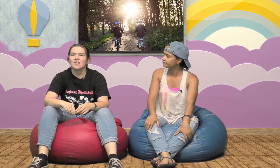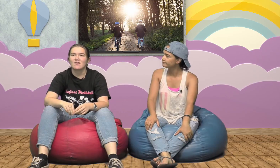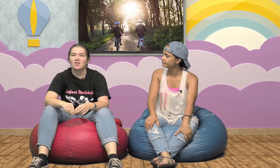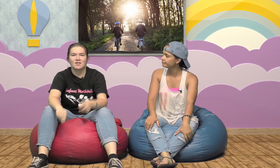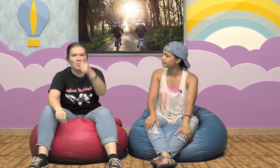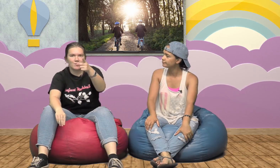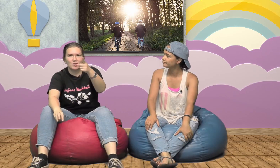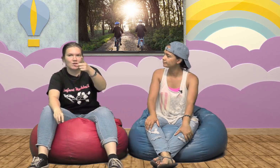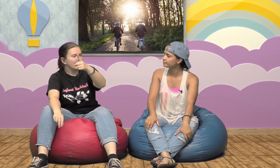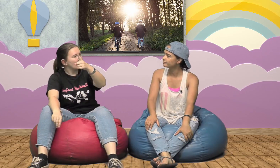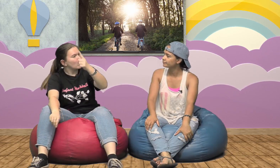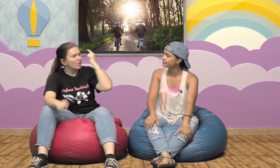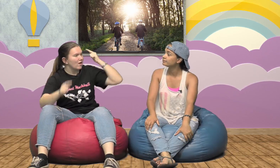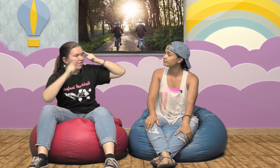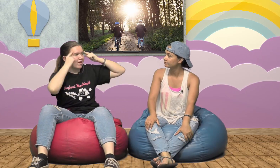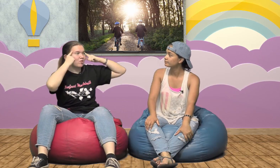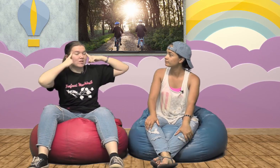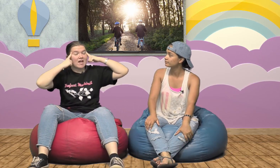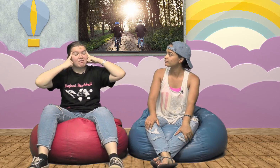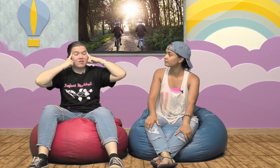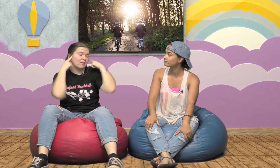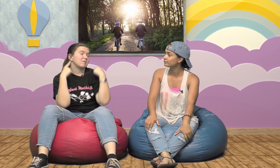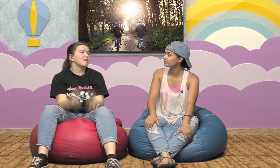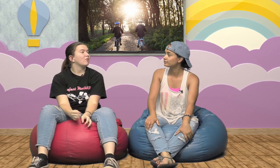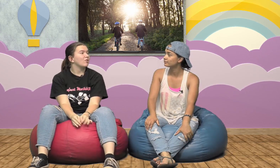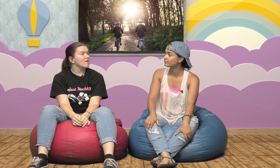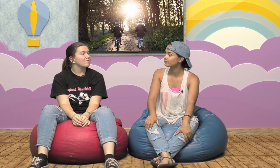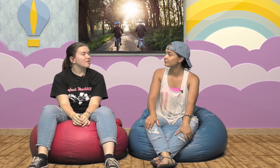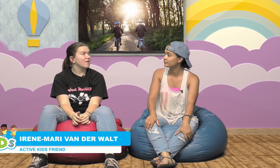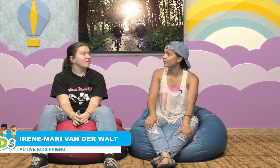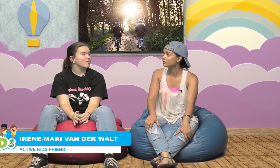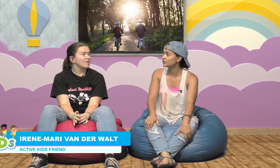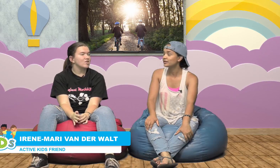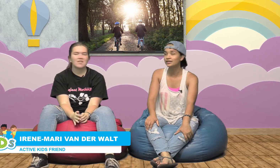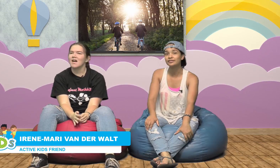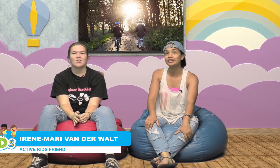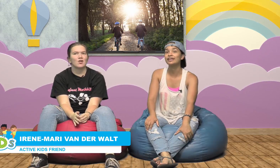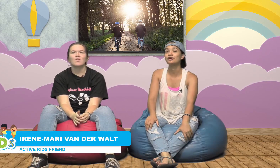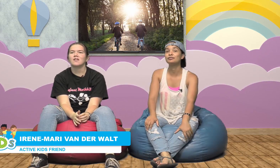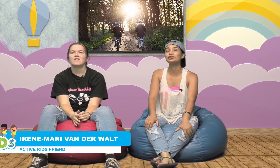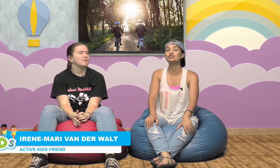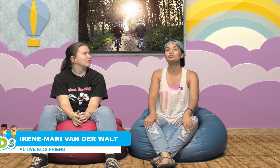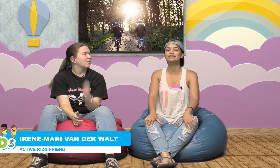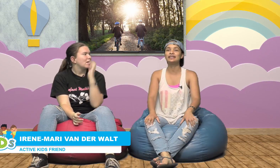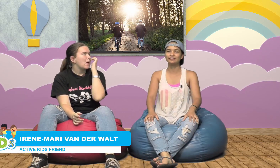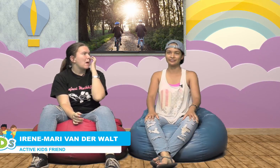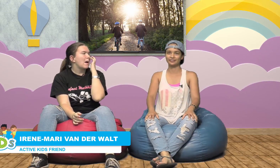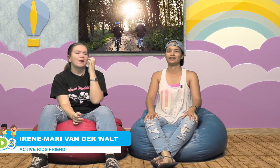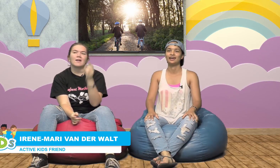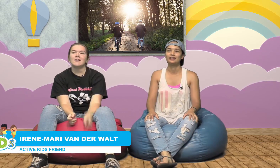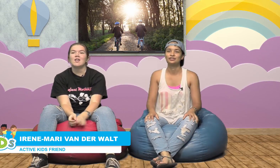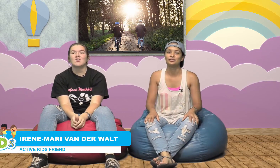are so tech savvy and they're so smart. So I know they caught everything we said about road safety today, don't you think, Jeannie? I know they did. Super